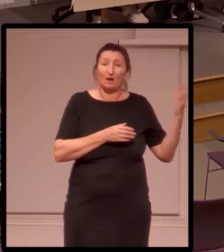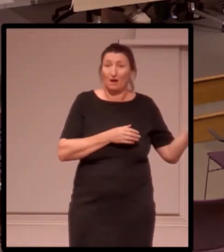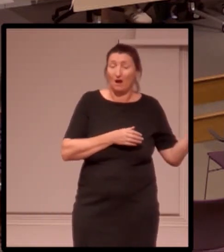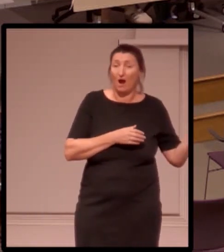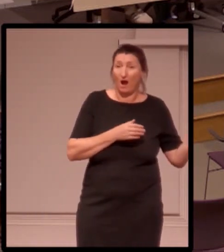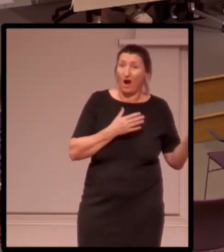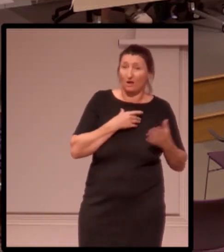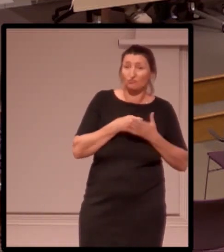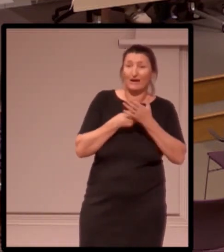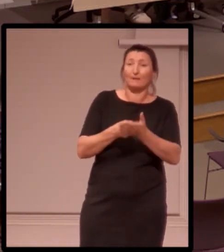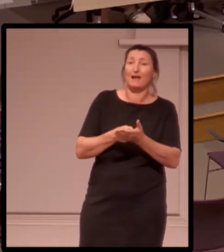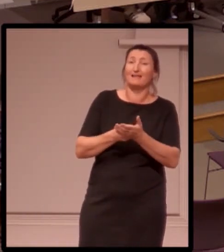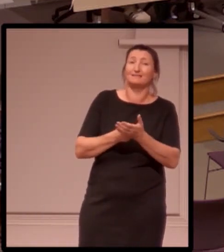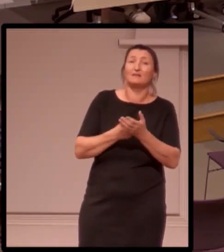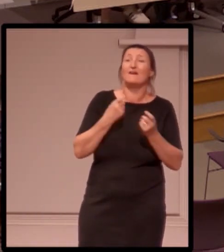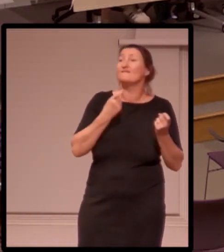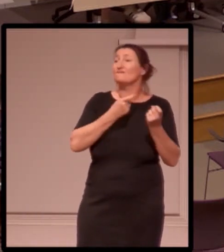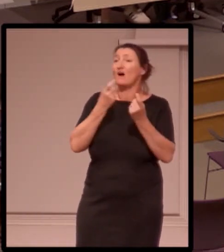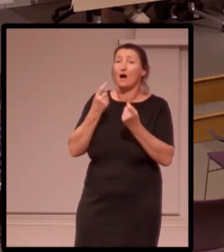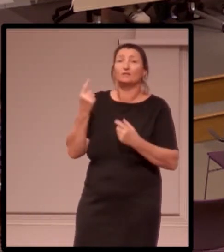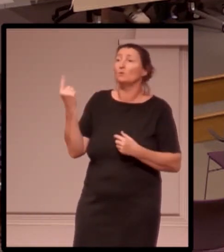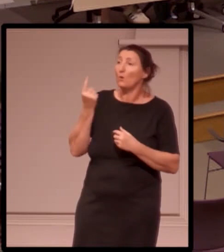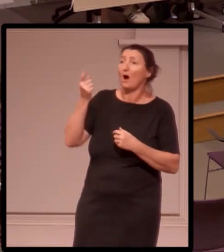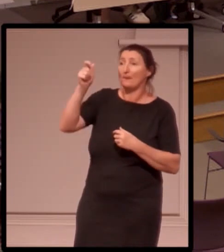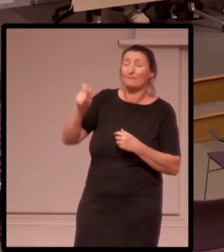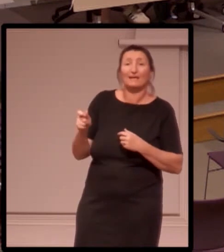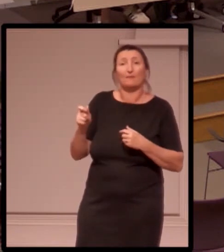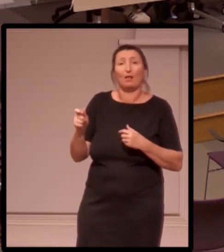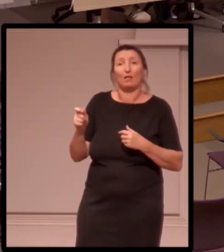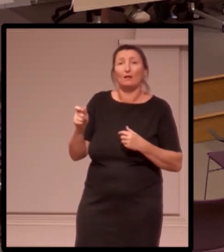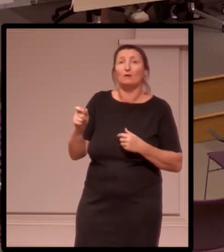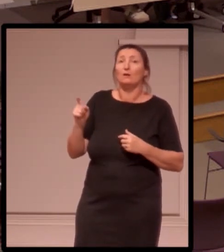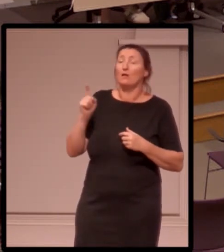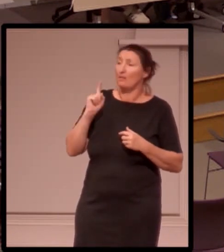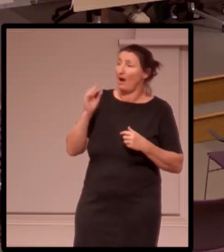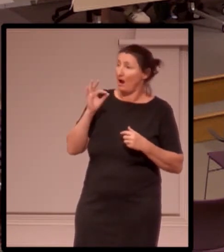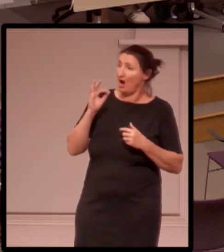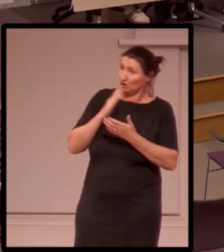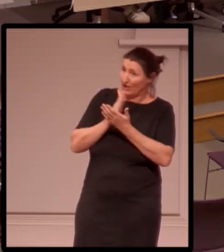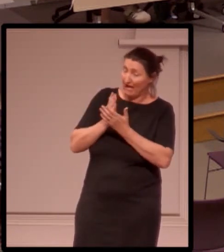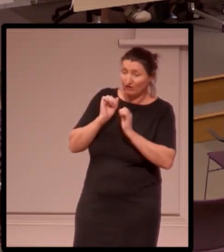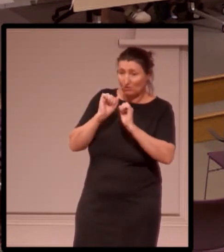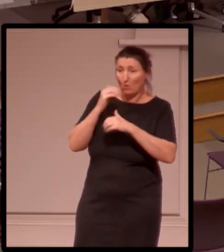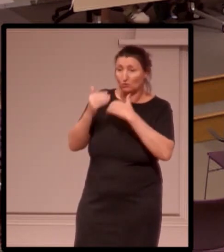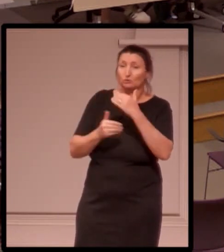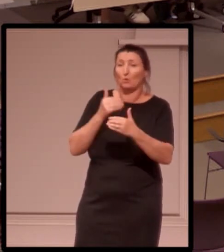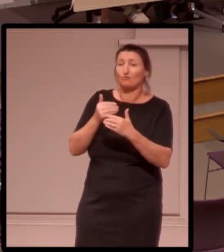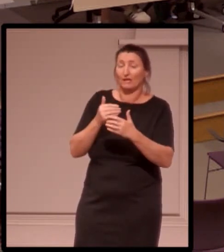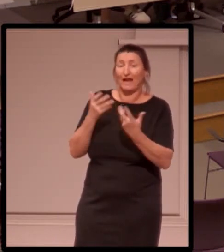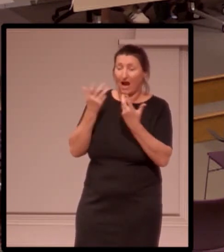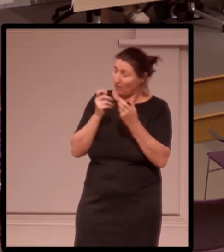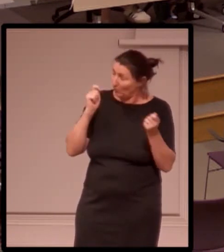find the people that are asking people their opinions and share your story, because that's how we change